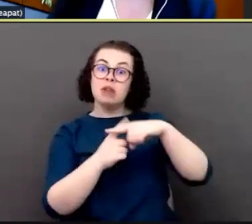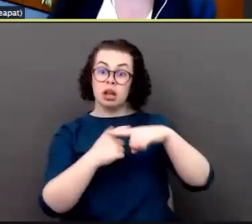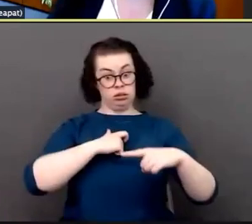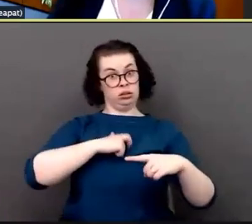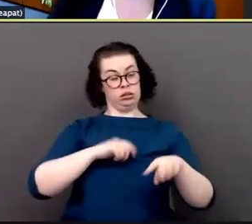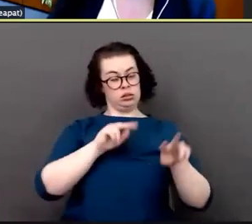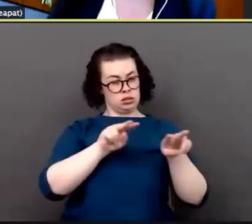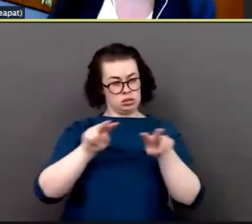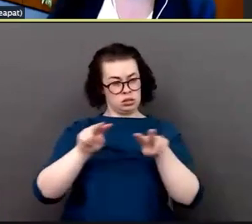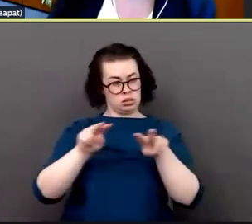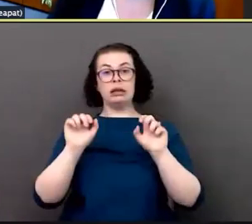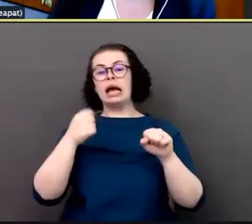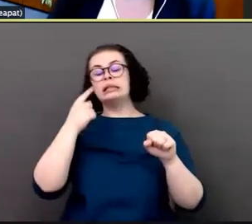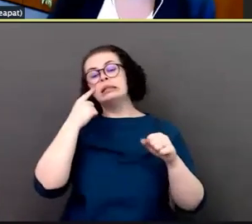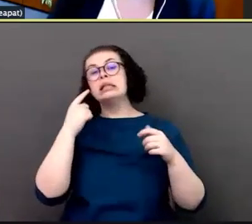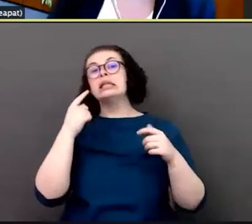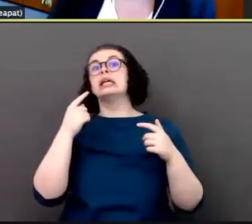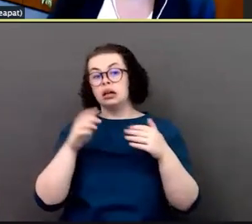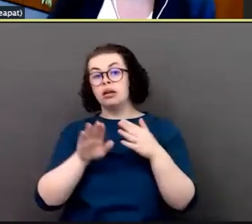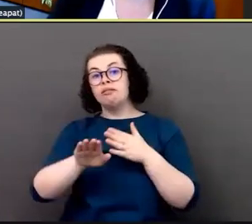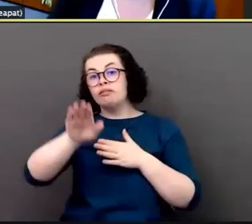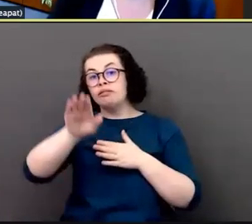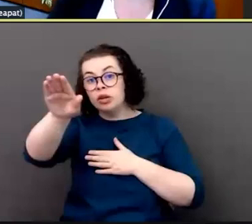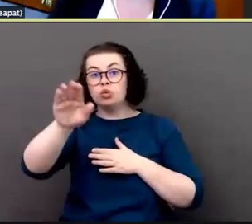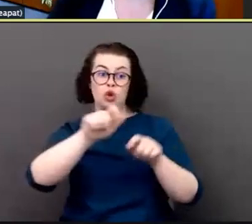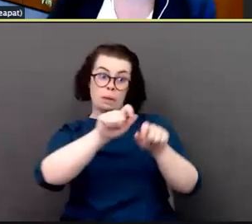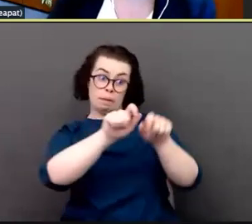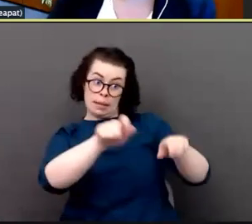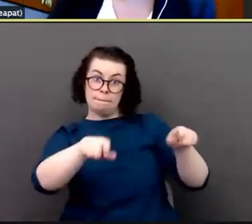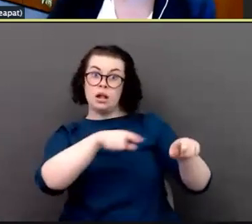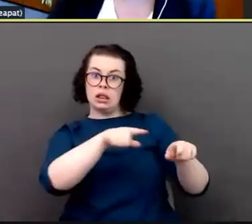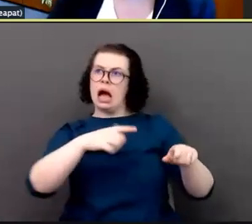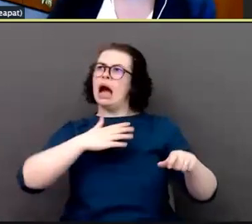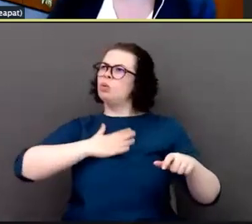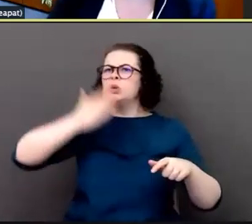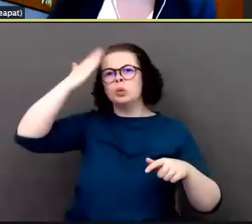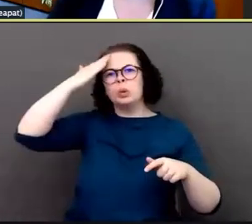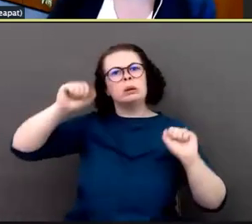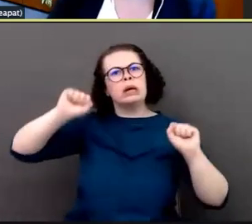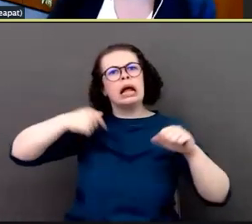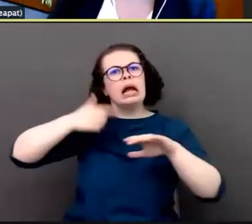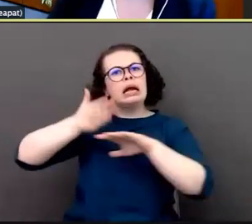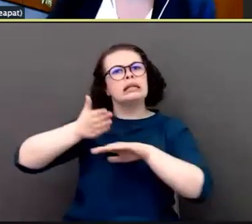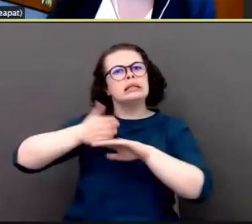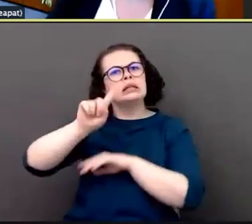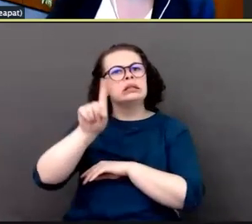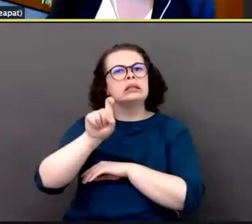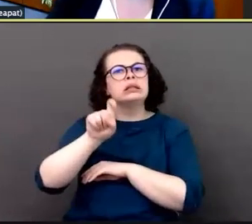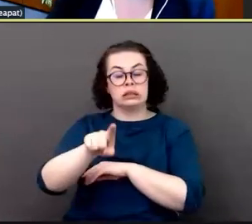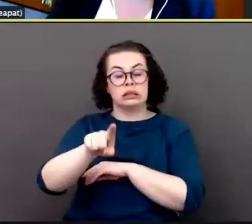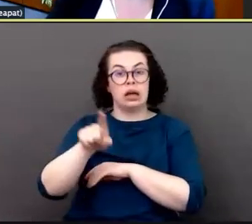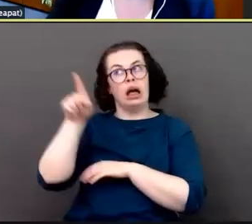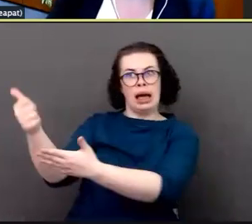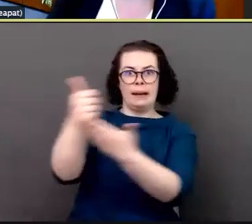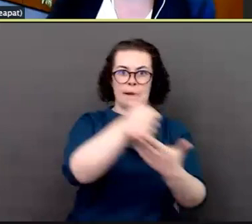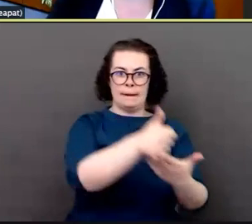inform potential users and customers what they will find in that environment and